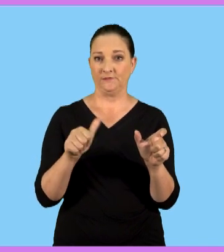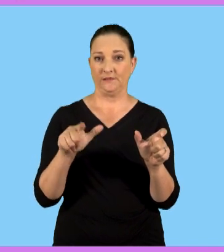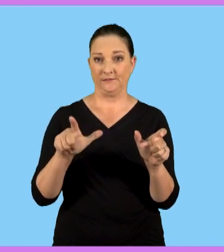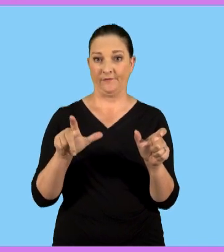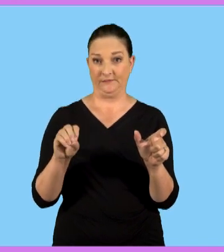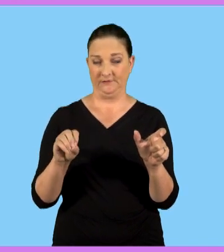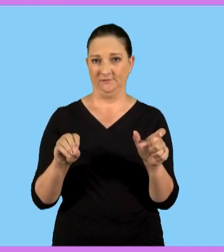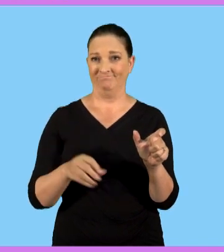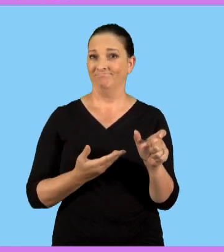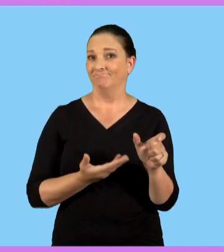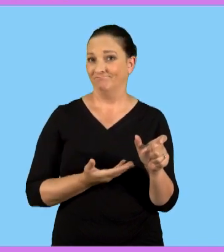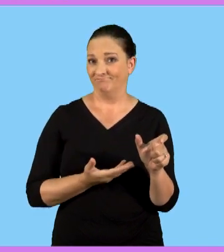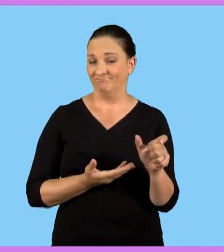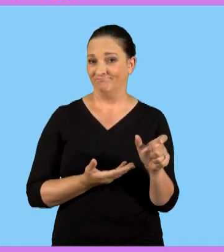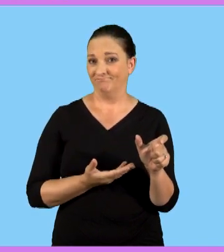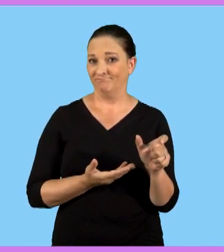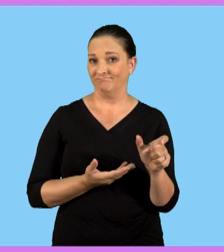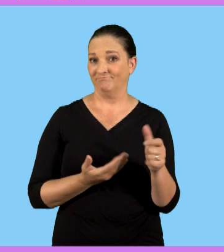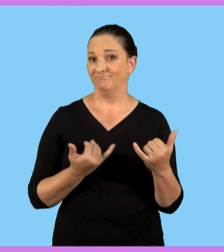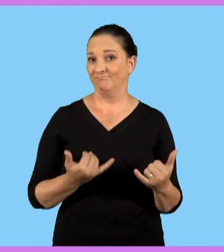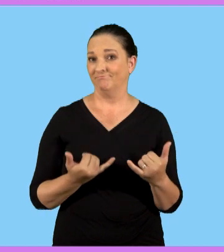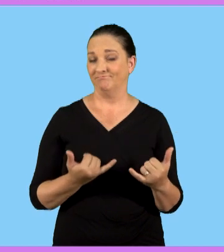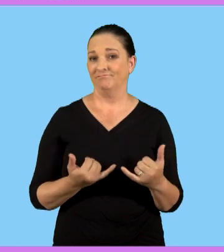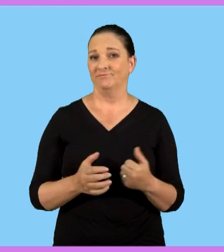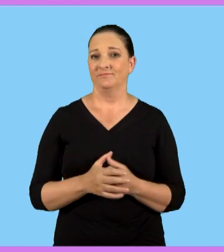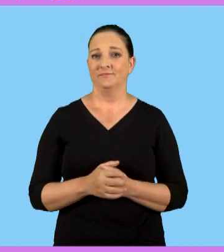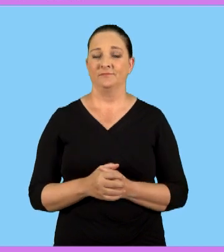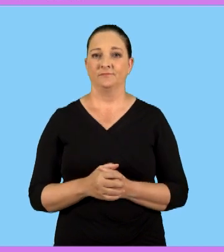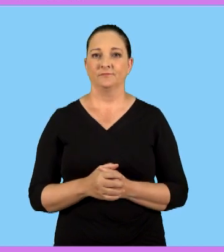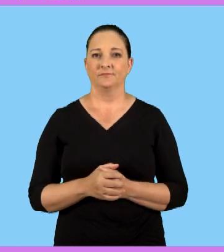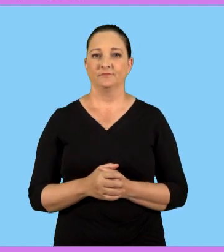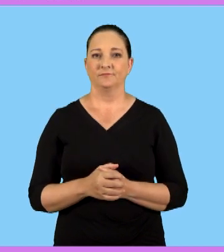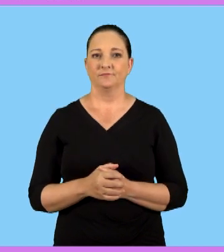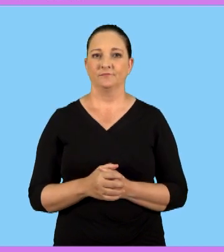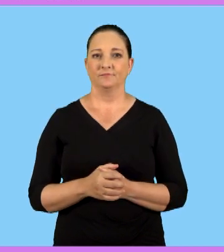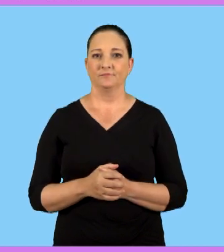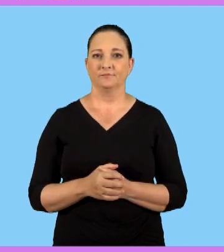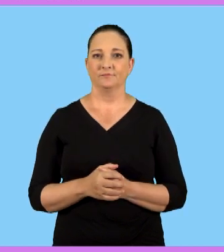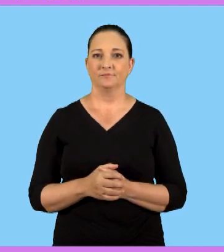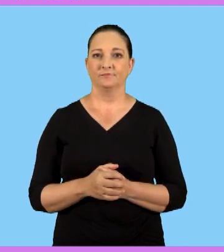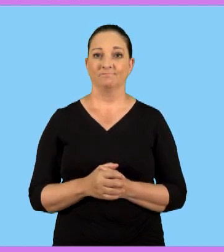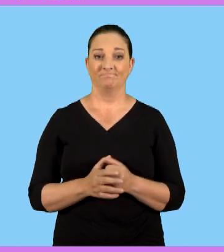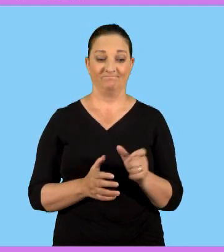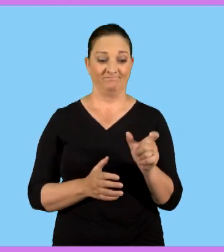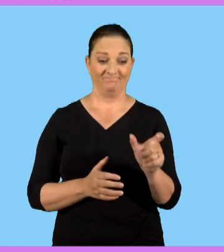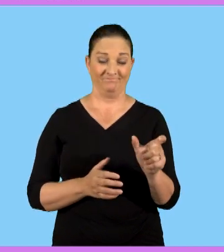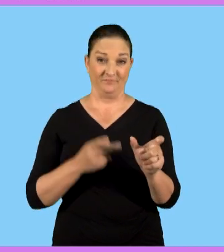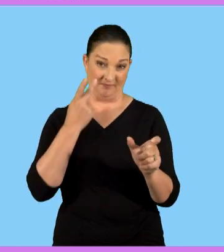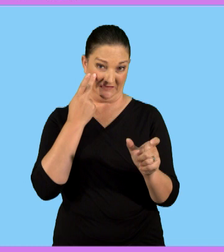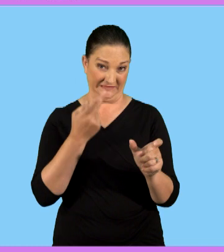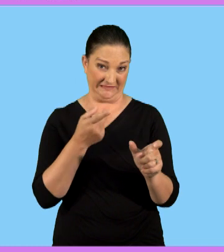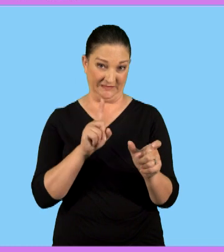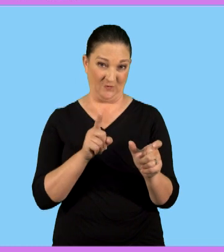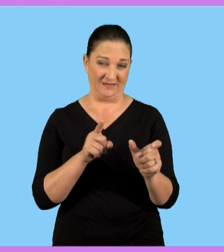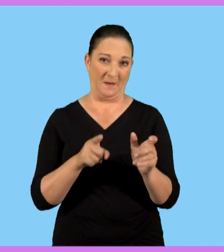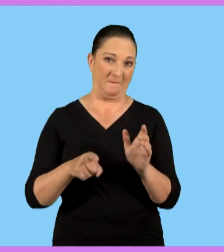1,070 Rand. But in this case, this pen is letting me down. In this case, the amount you see